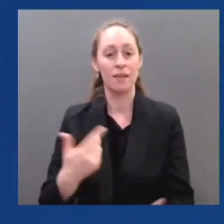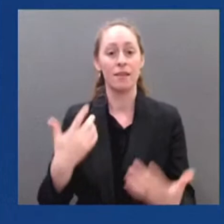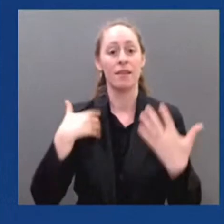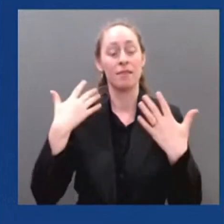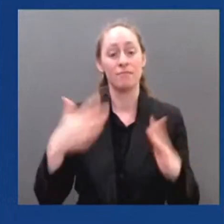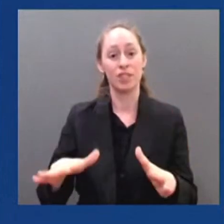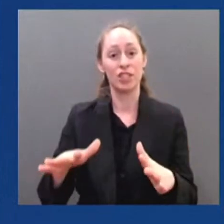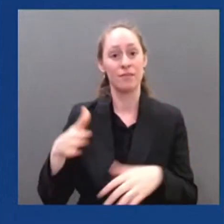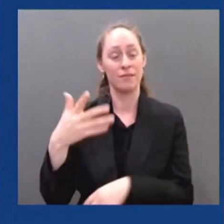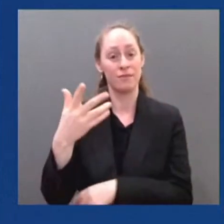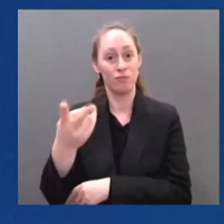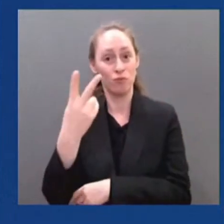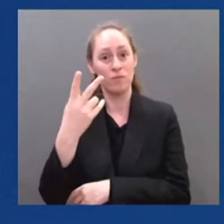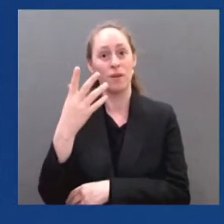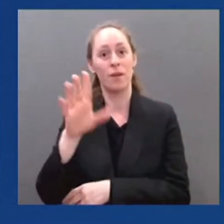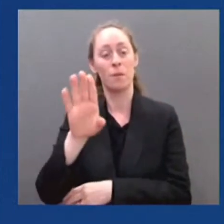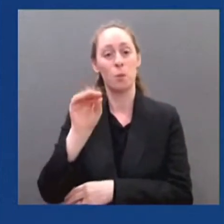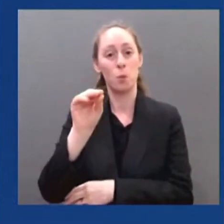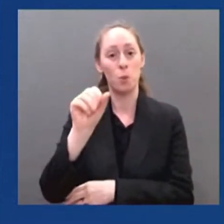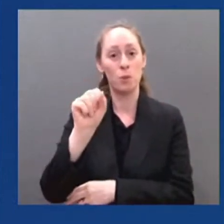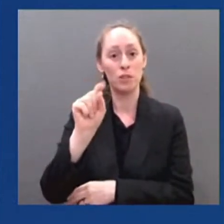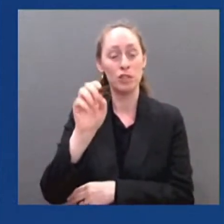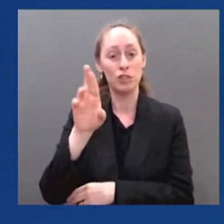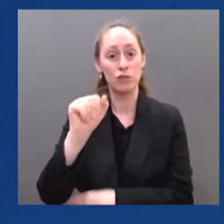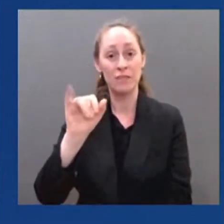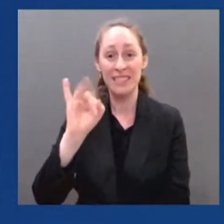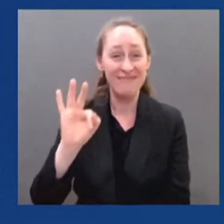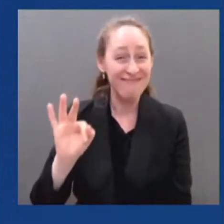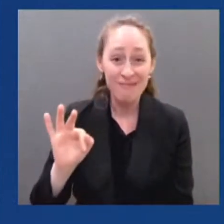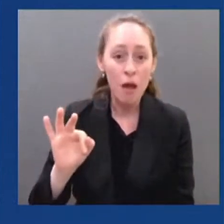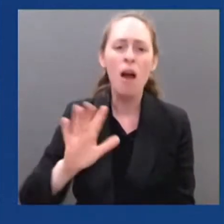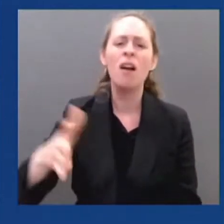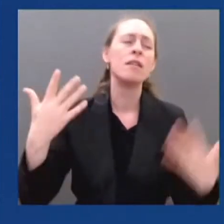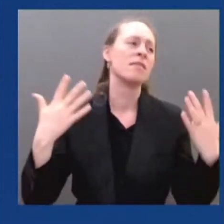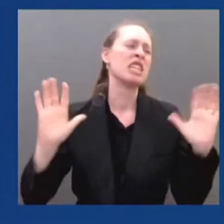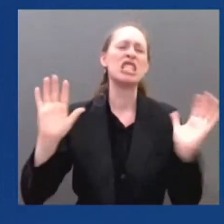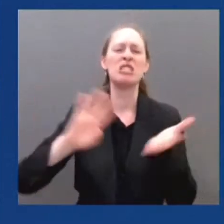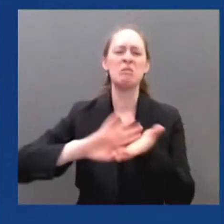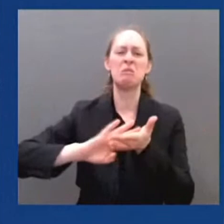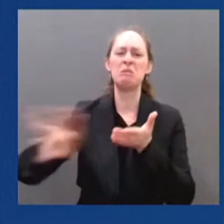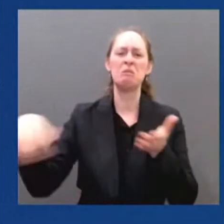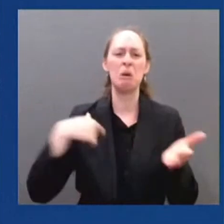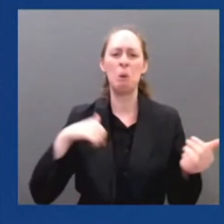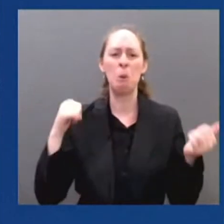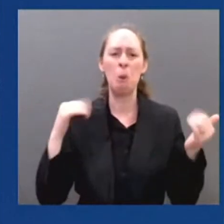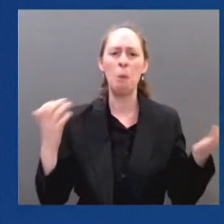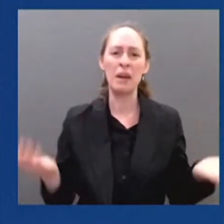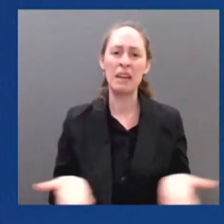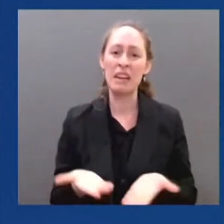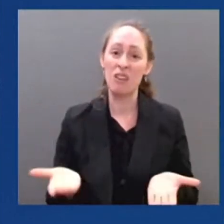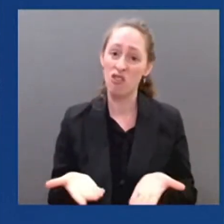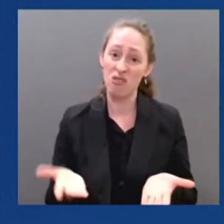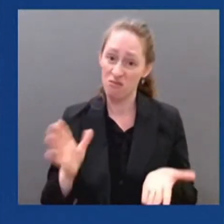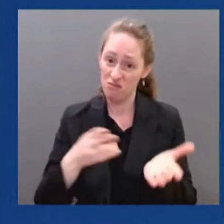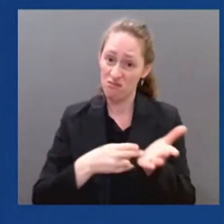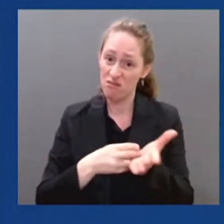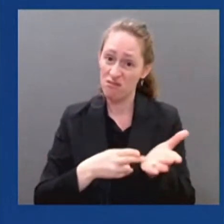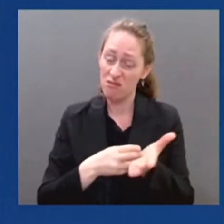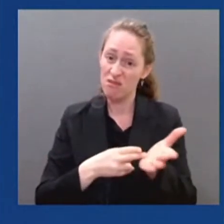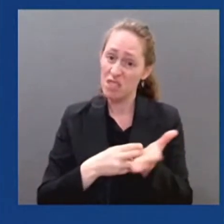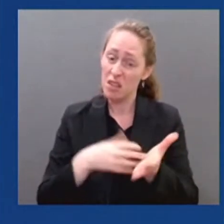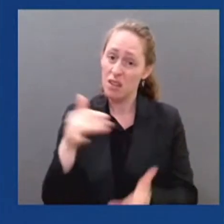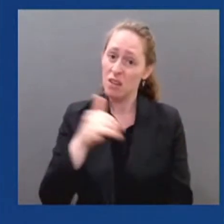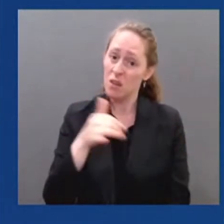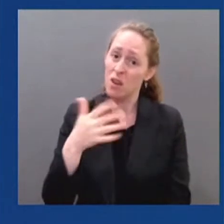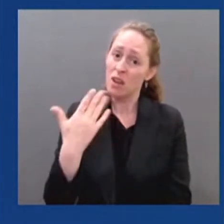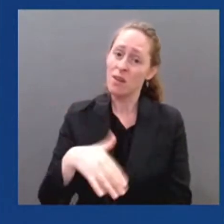you looking as well as I look, I think, right now. So all is well with Fauci, and thank you for asking.